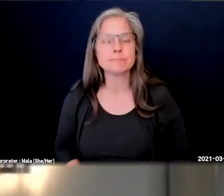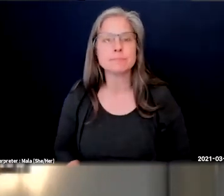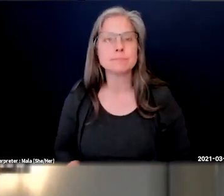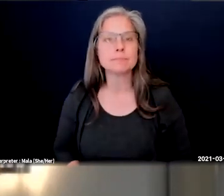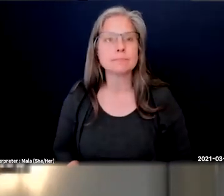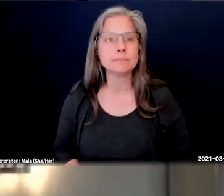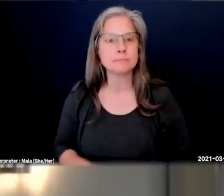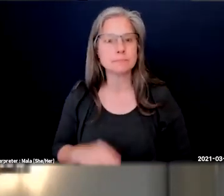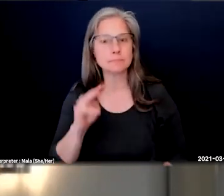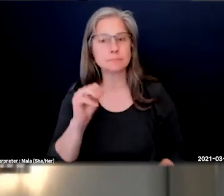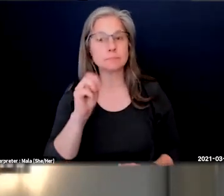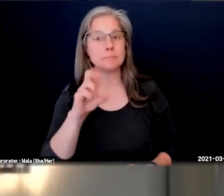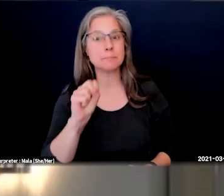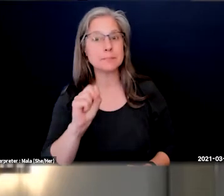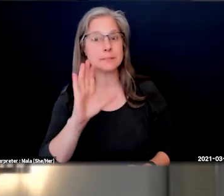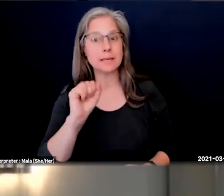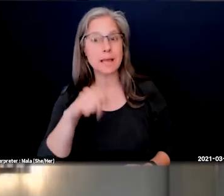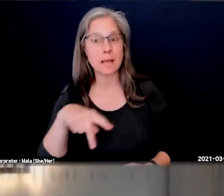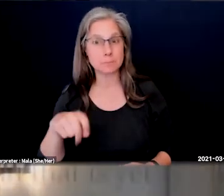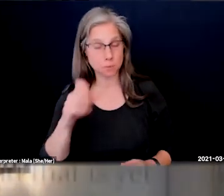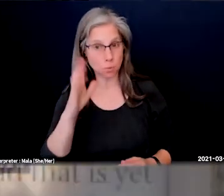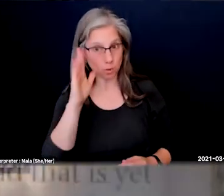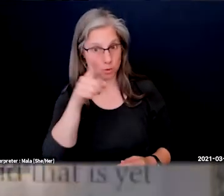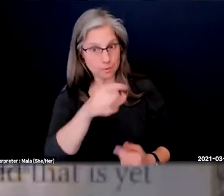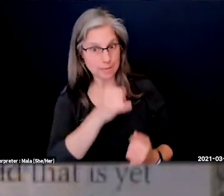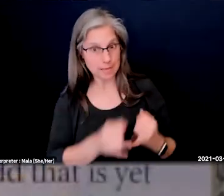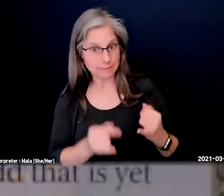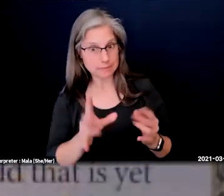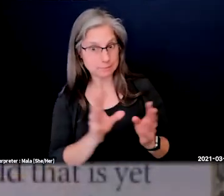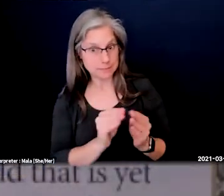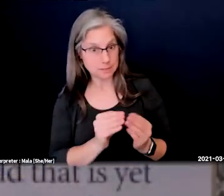Ms. Capps, will you at the end of this meeting